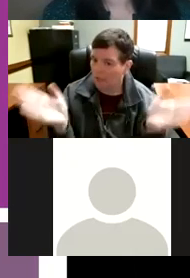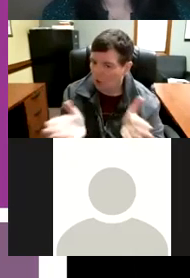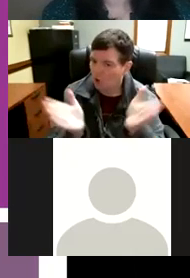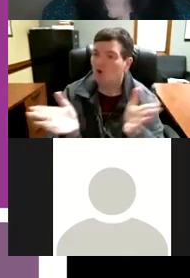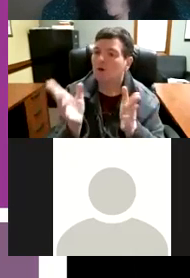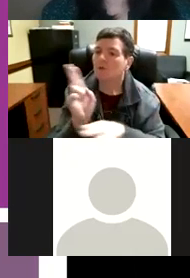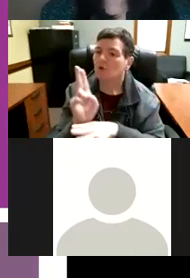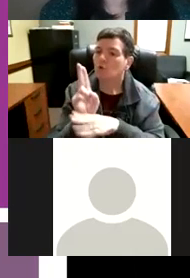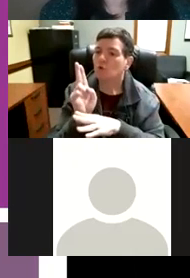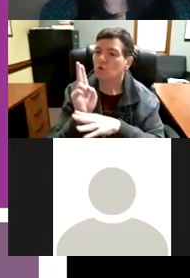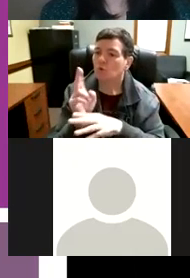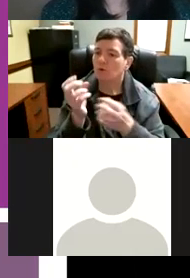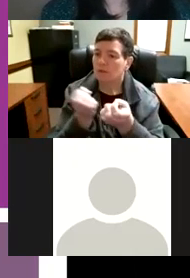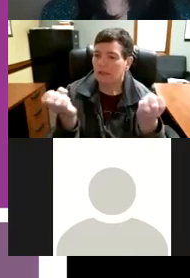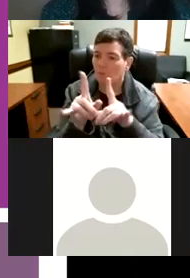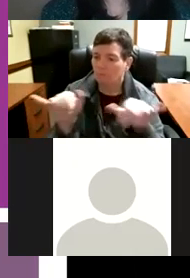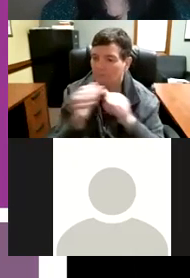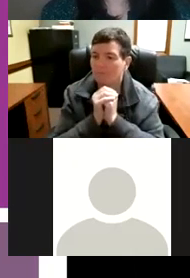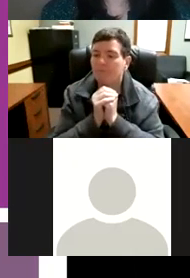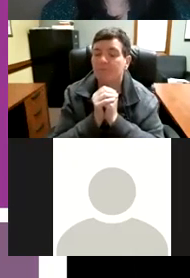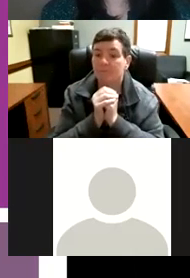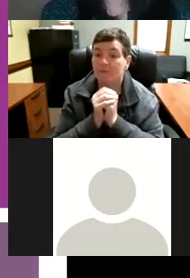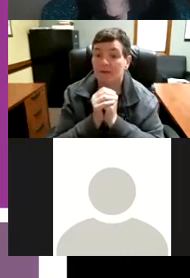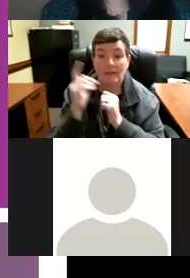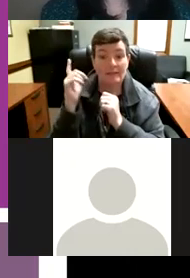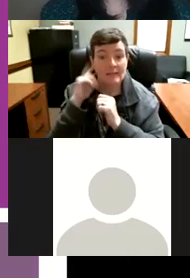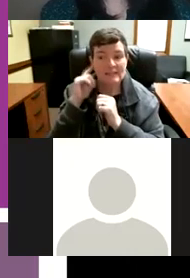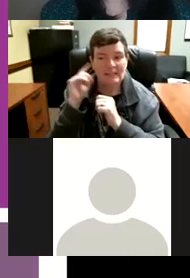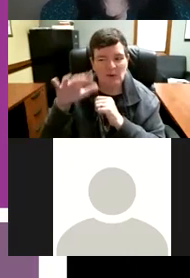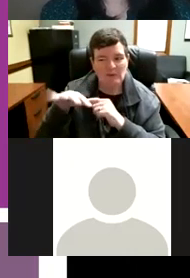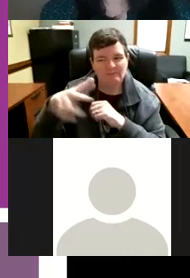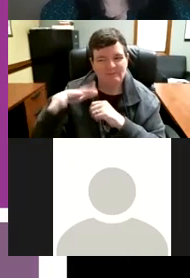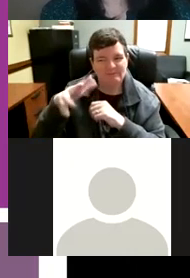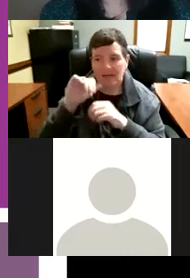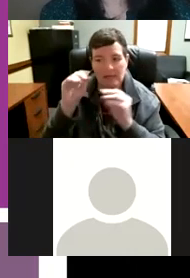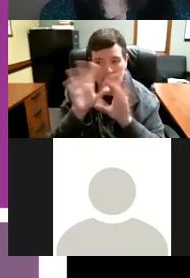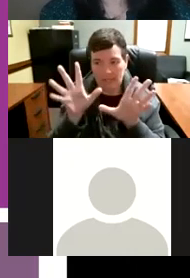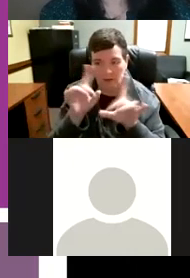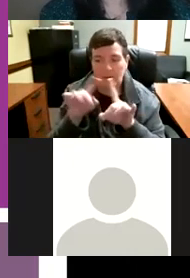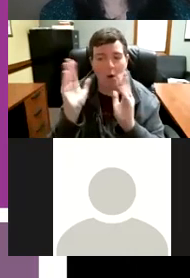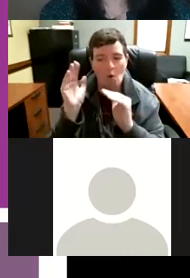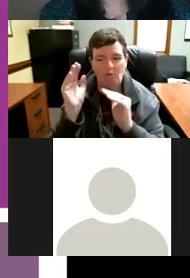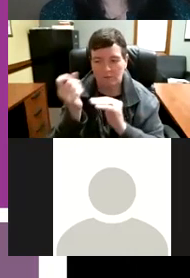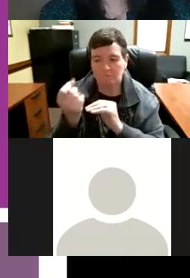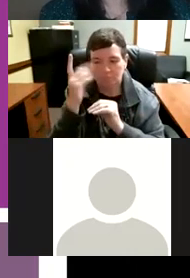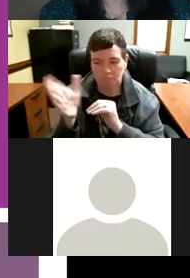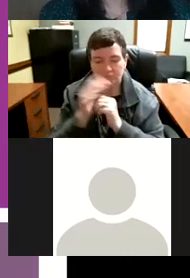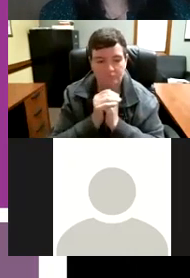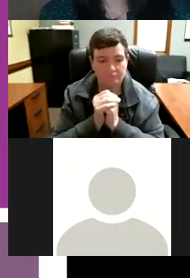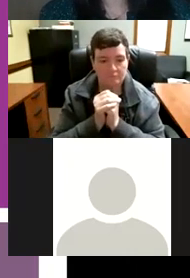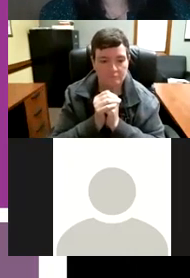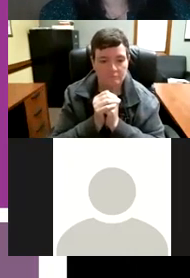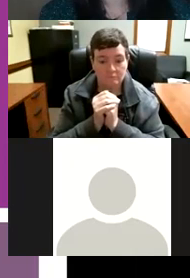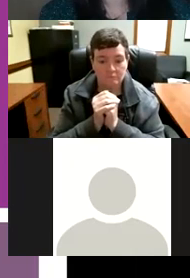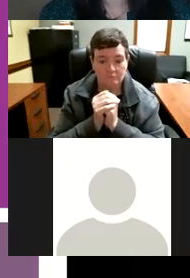to expand his utterances. The sound on this one is not as clear, but hopefully you will be able to hear